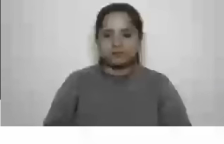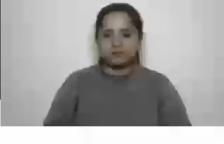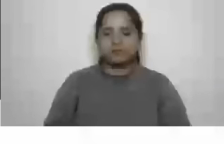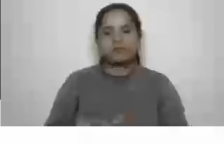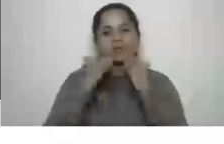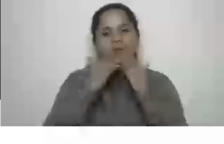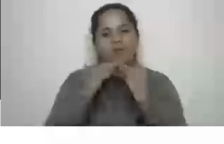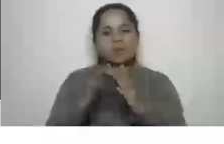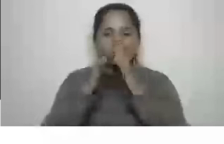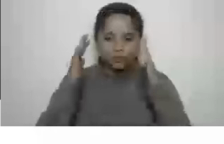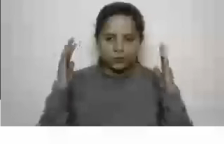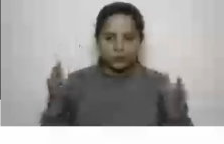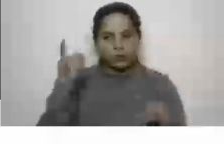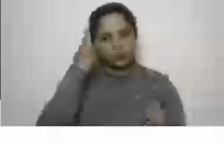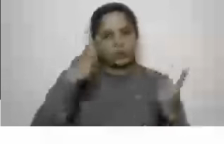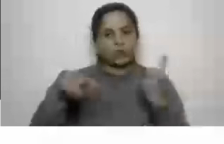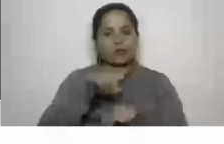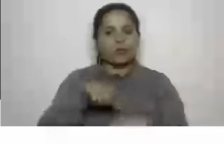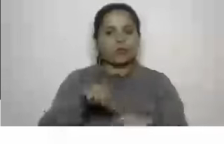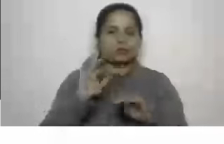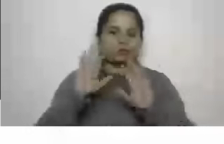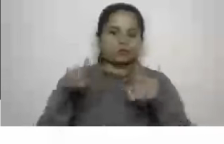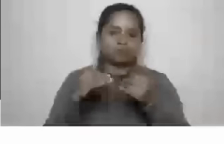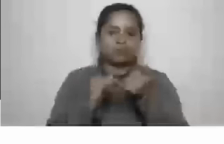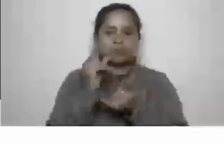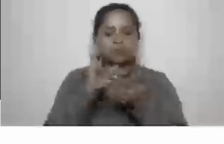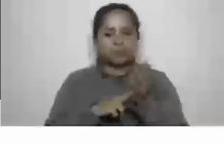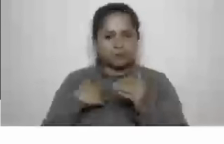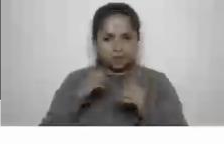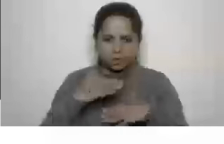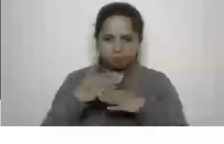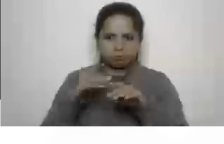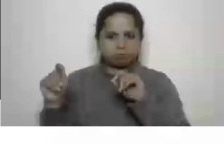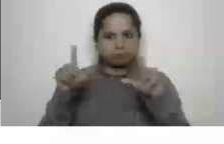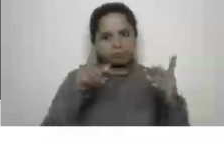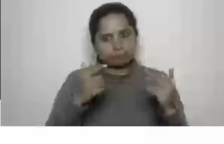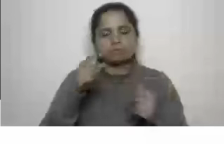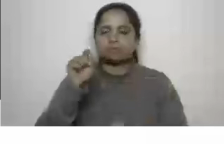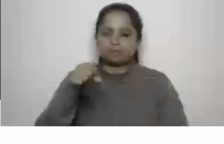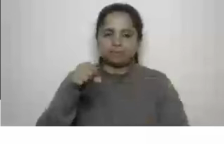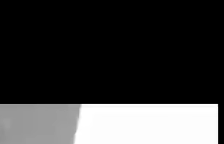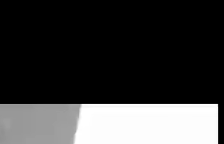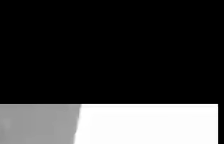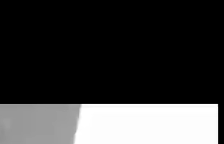Thank you very much for this introduction, Suman ma'am. Can I share my screen? Yeah, sure.